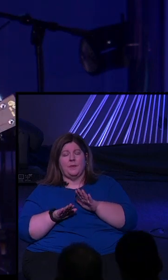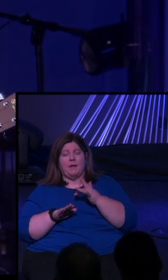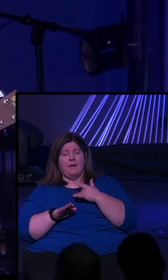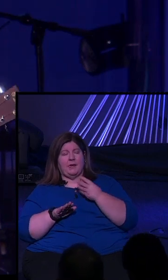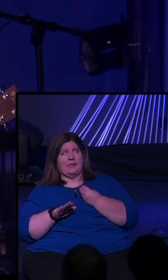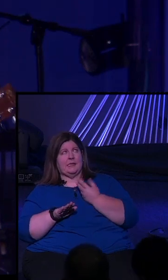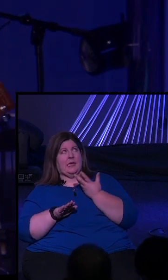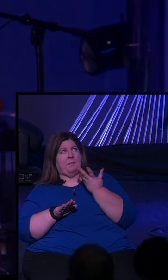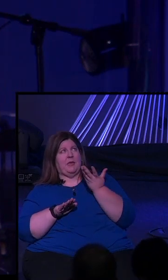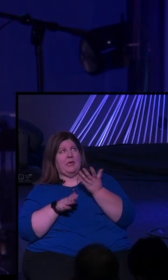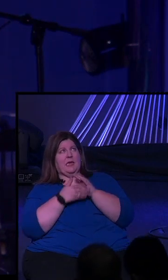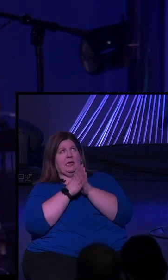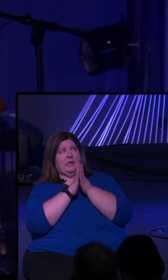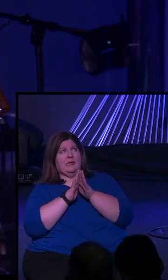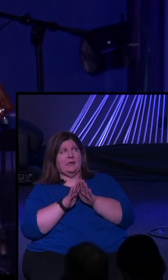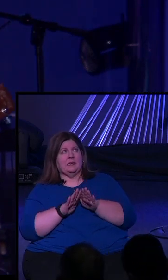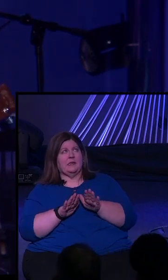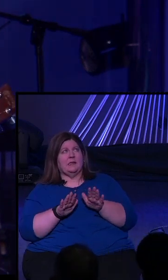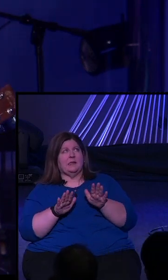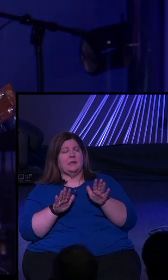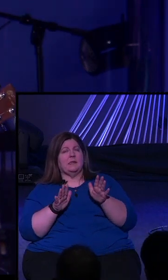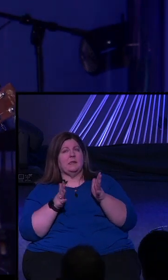my heart is at peace.